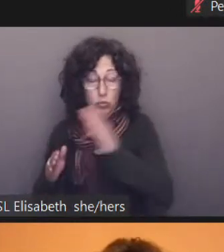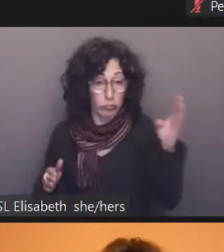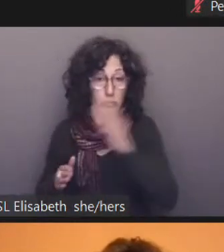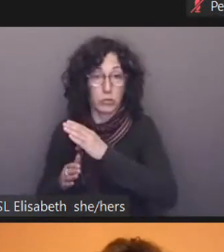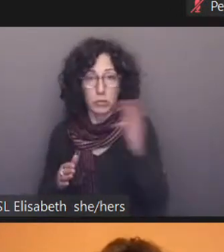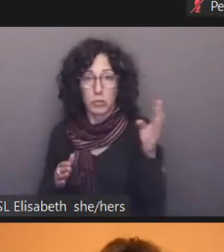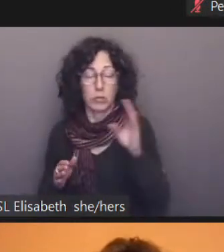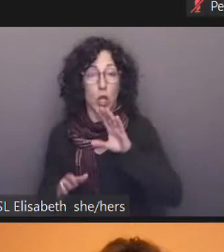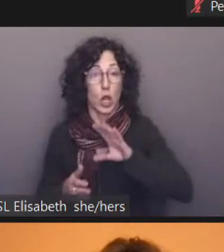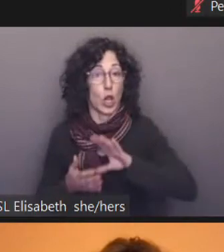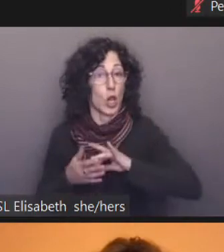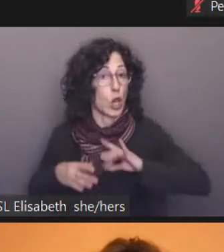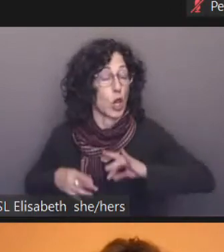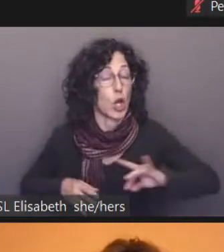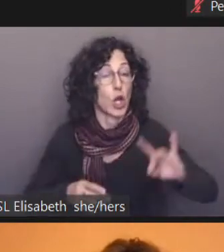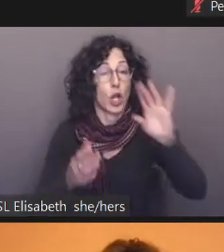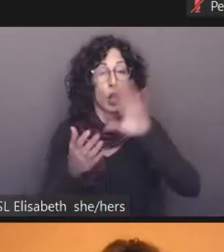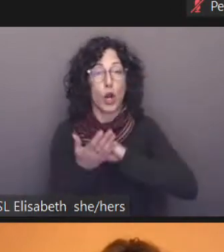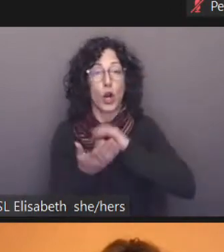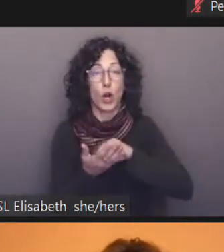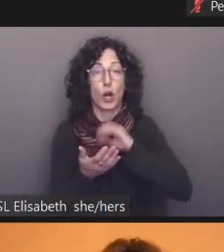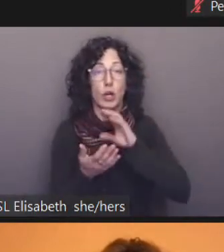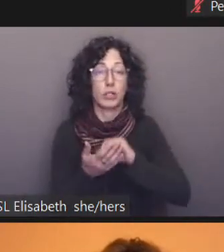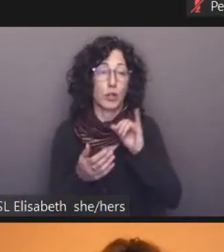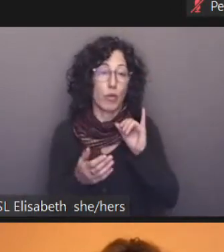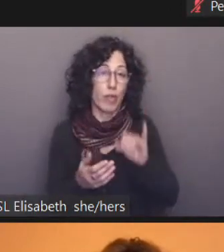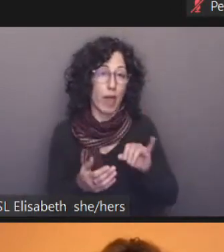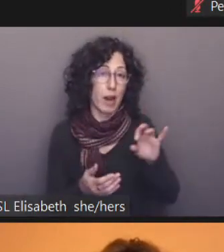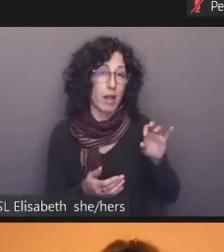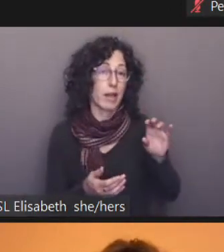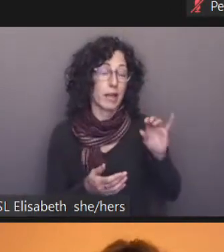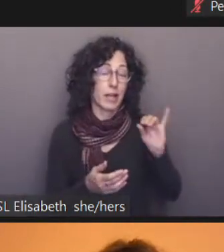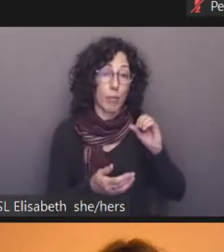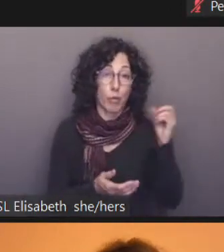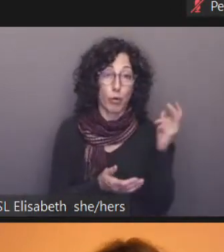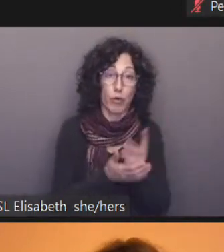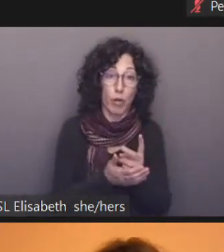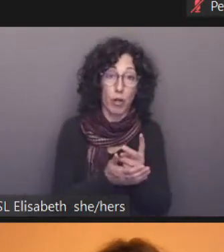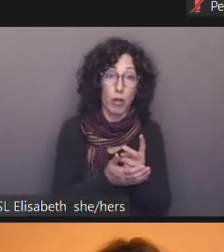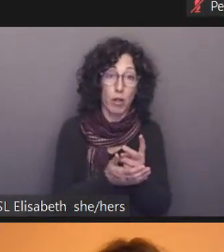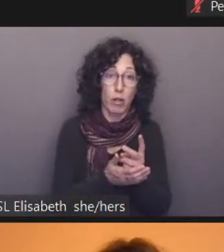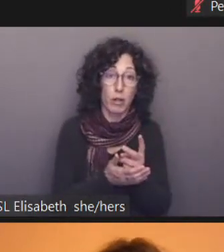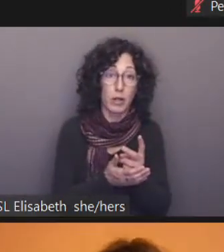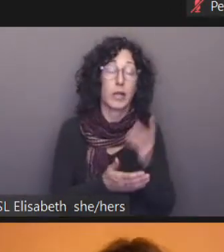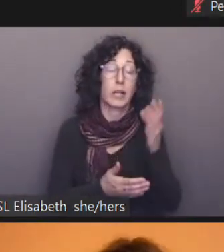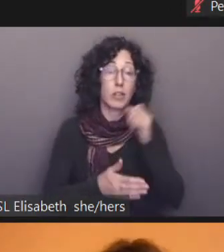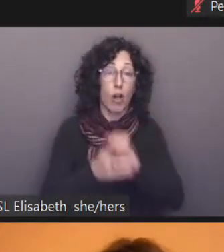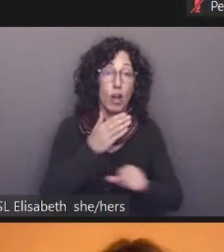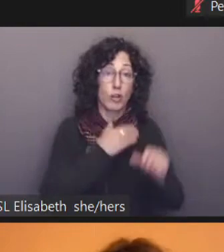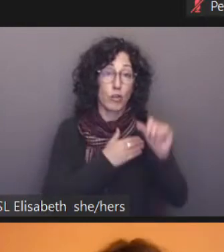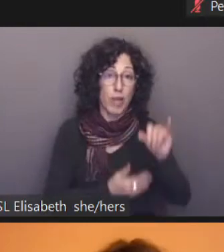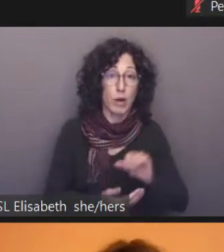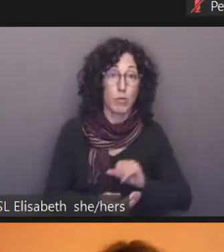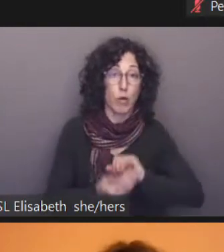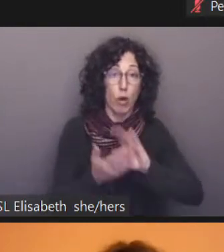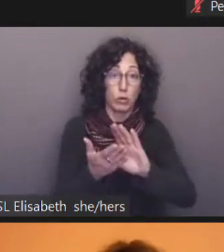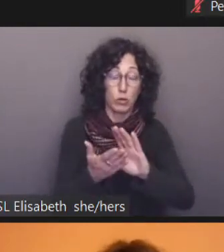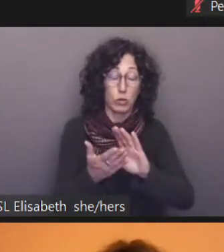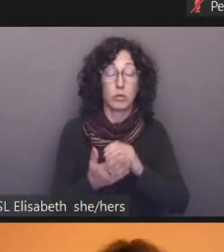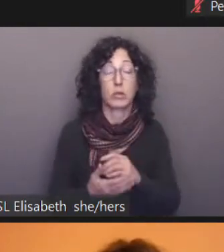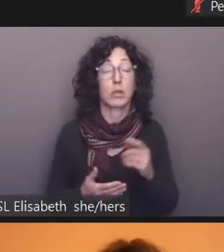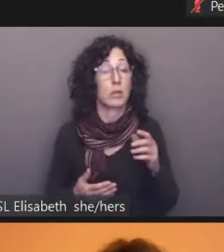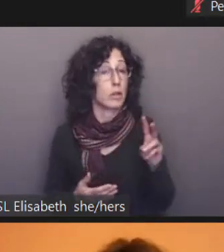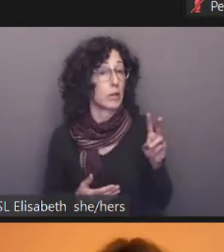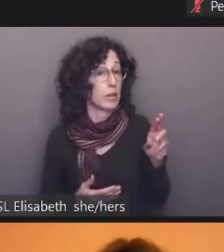this is approved under that approach is because this is all very new, and the virus